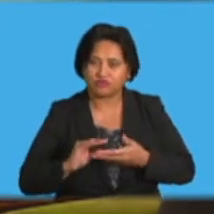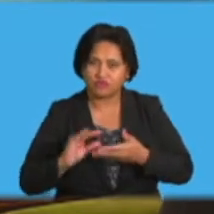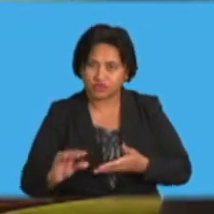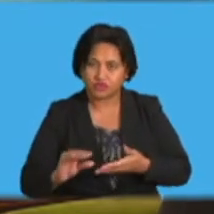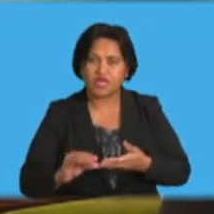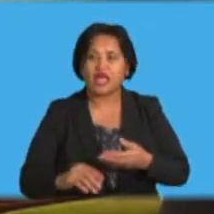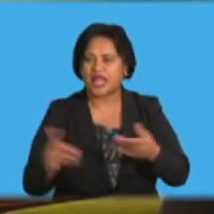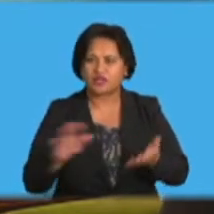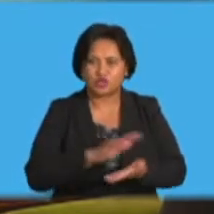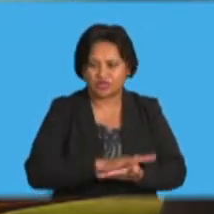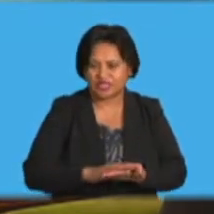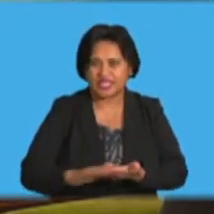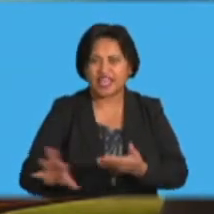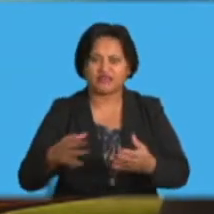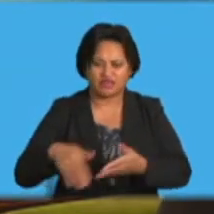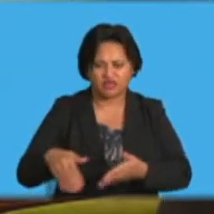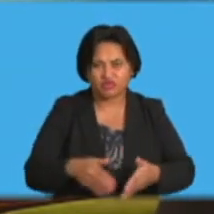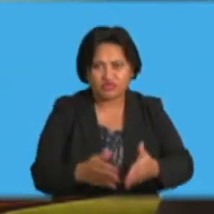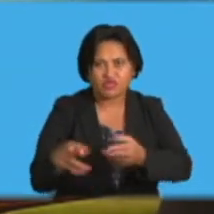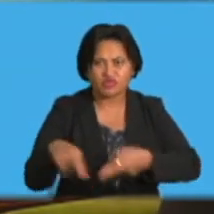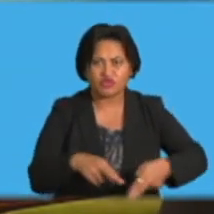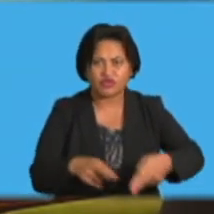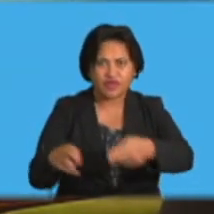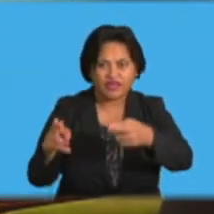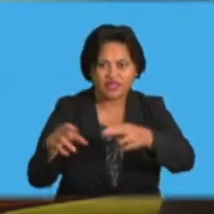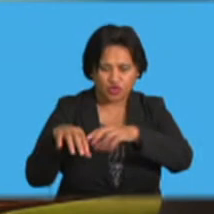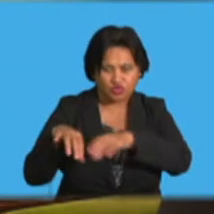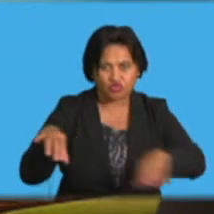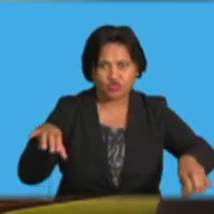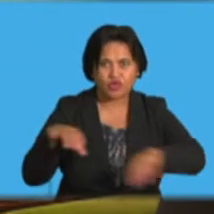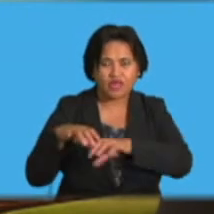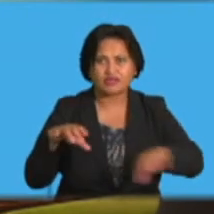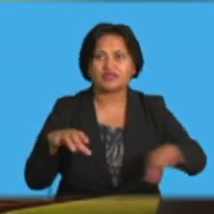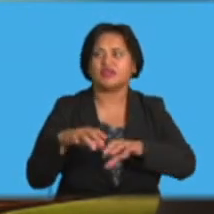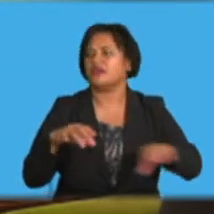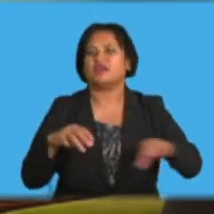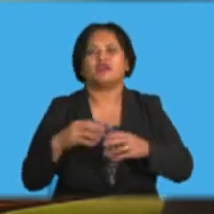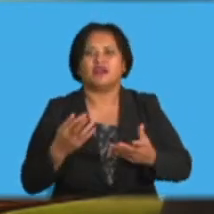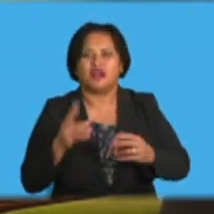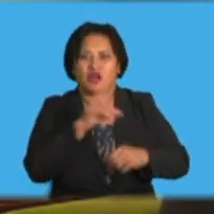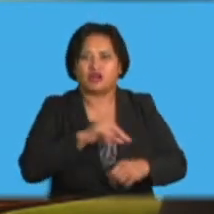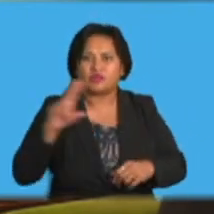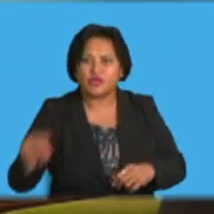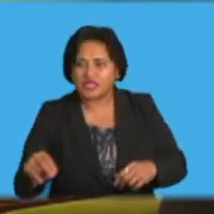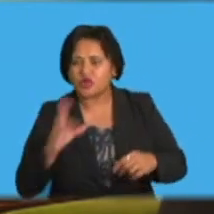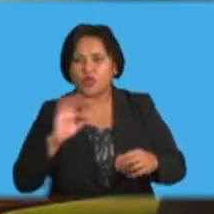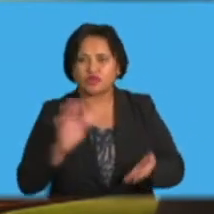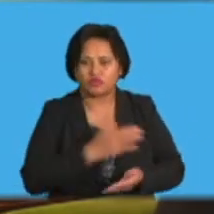of debris, waterways and infield drainage repairs, and clearing repairs to cane access roads, crossings, bridges, and crop